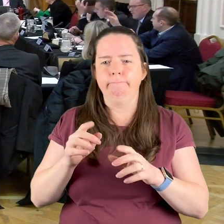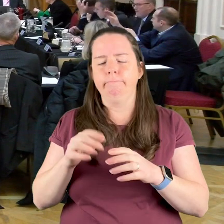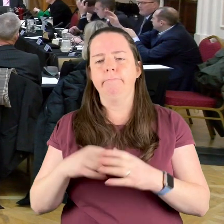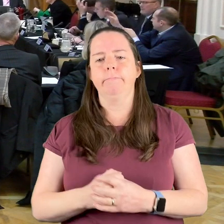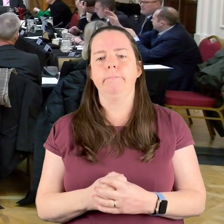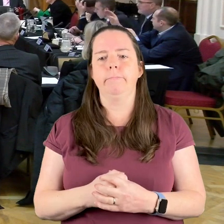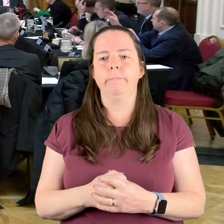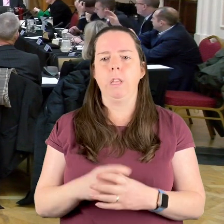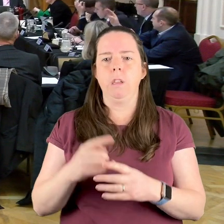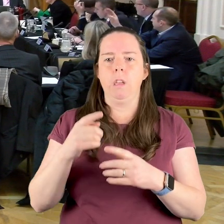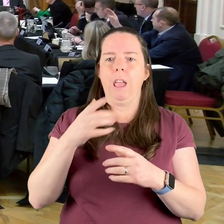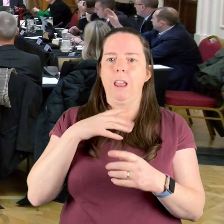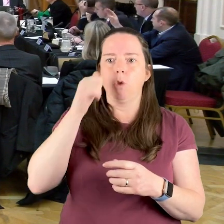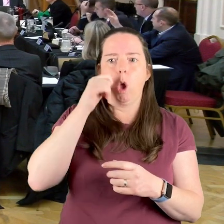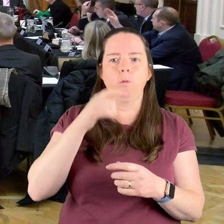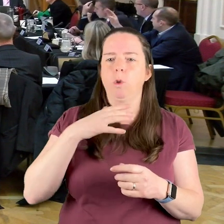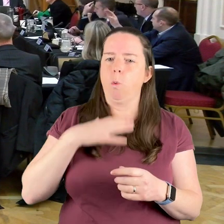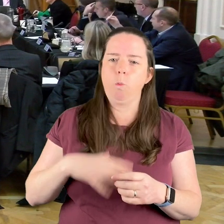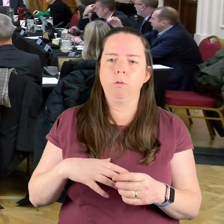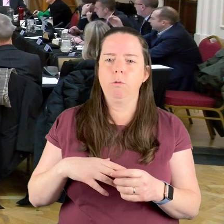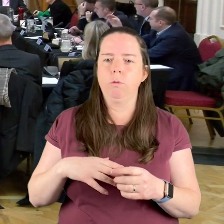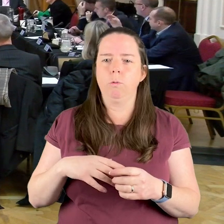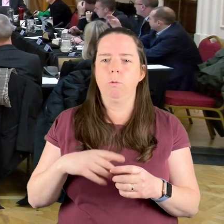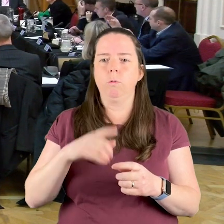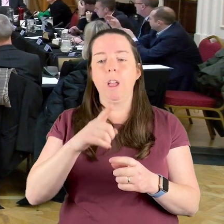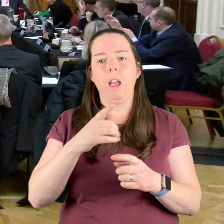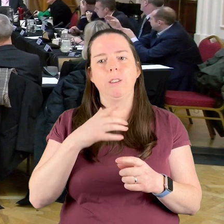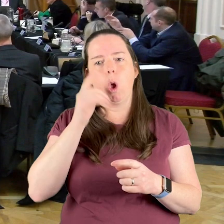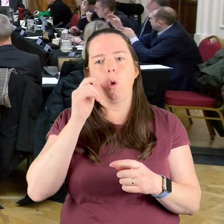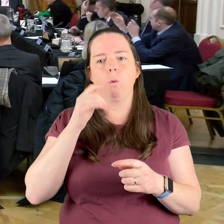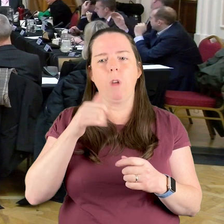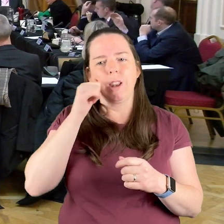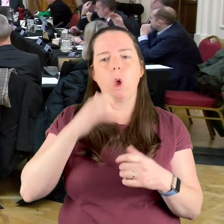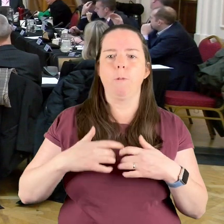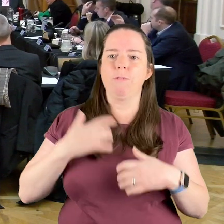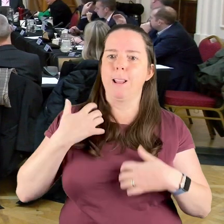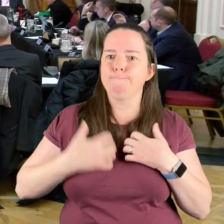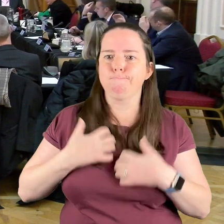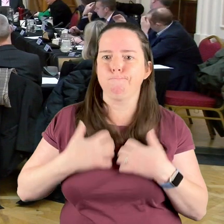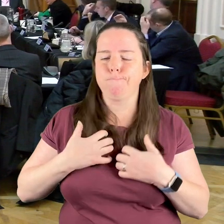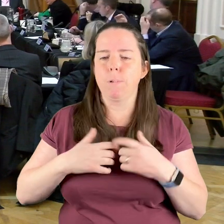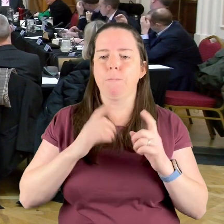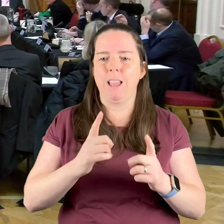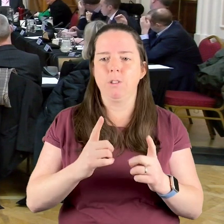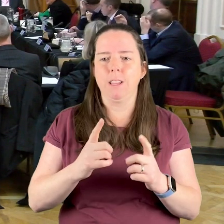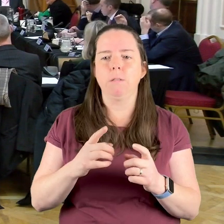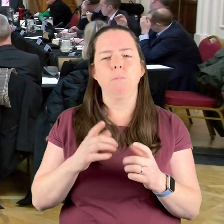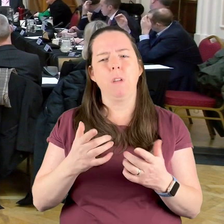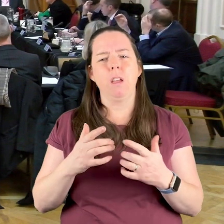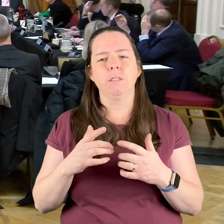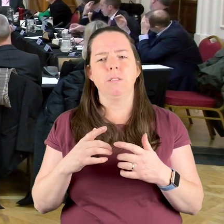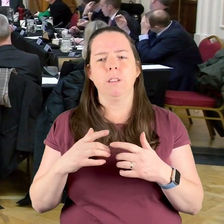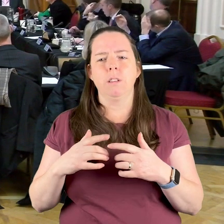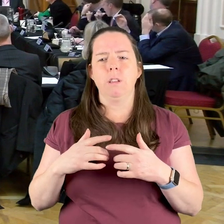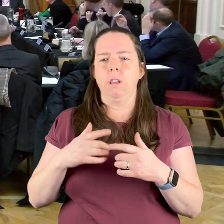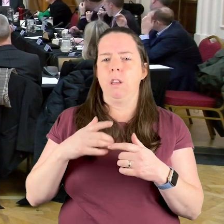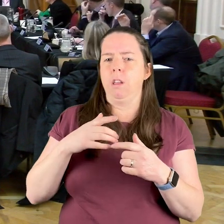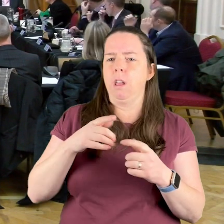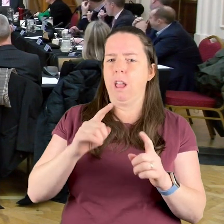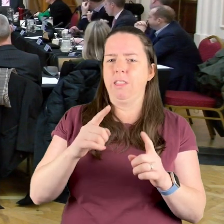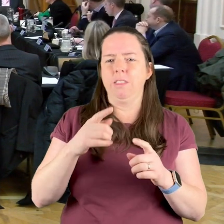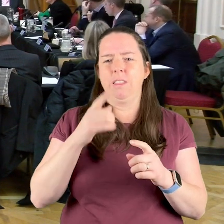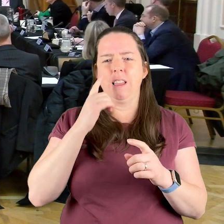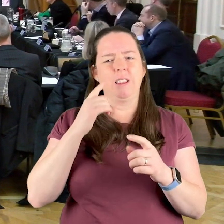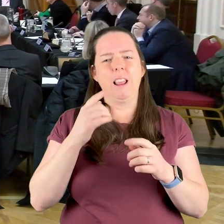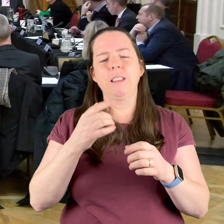this. And so it doesn't become and I know you don't want it to, because I know you're really passionate about this. It doesn't become something that